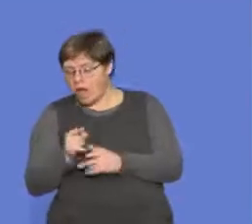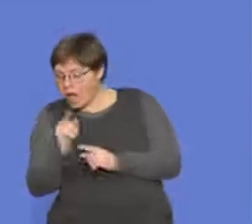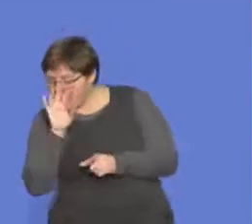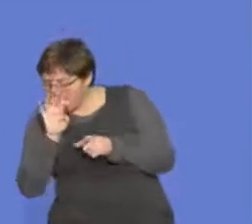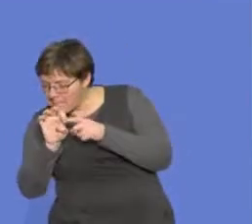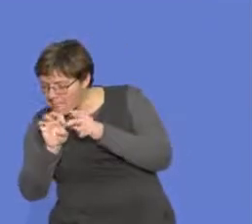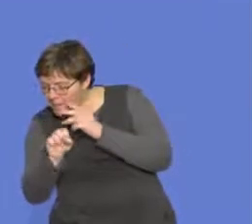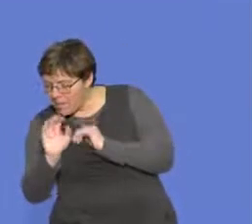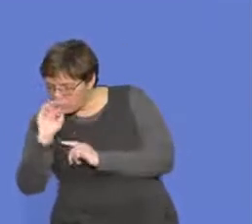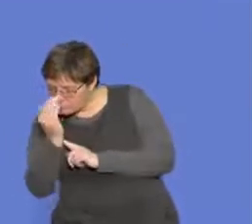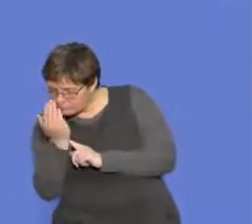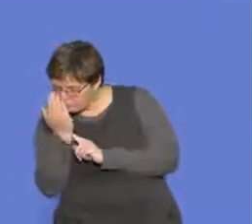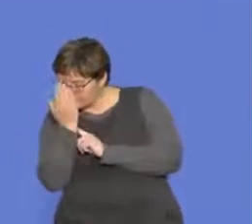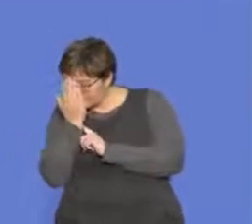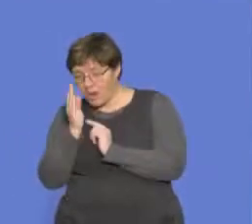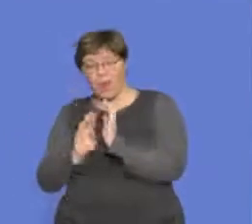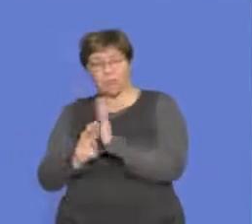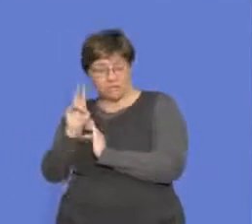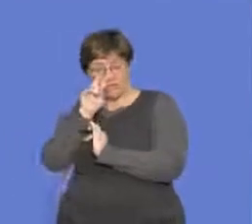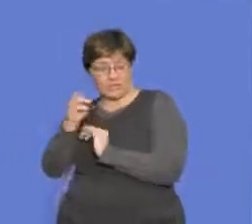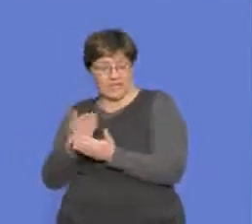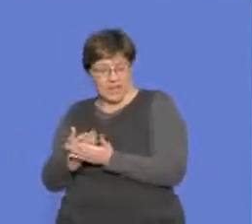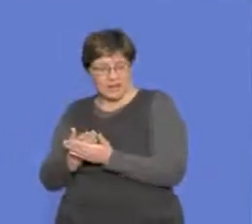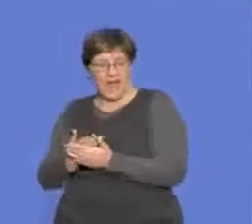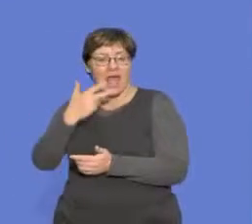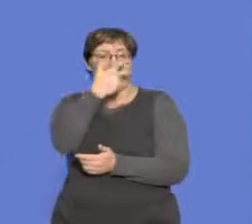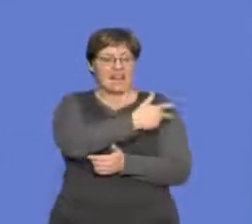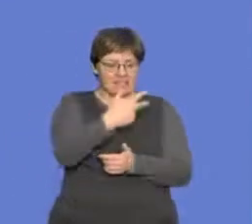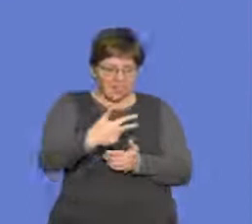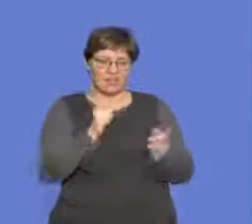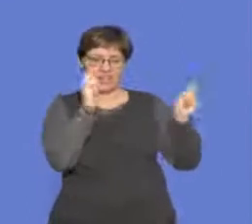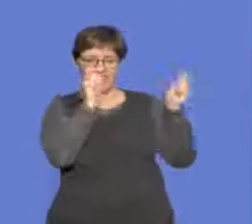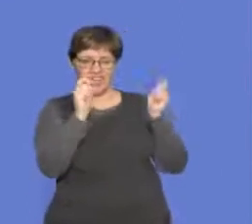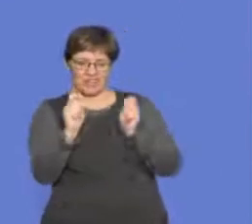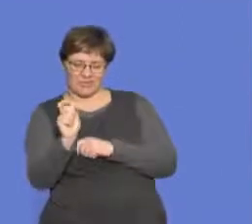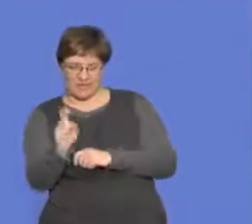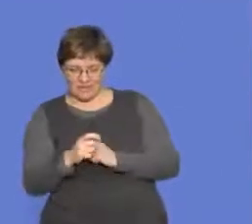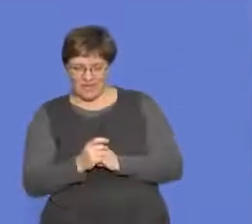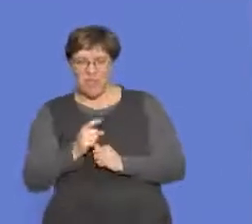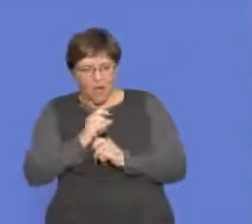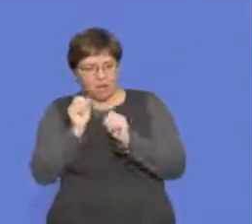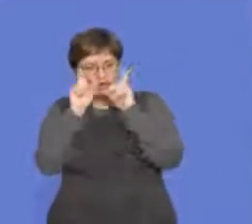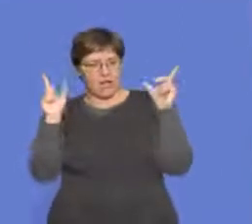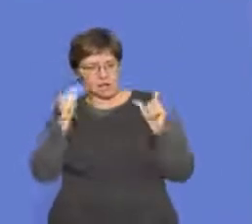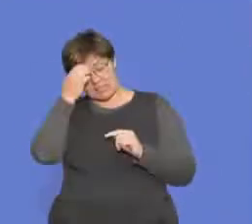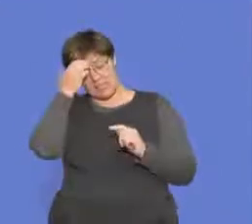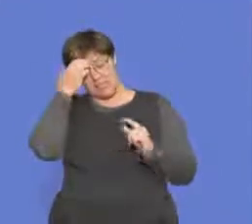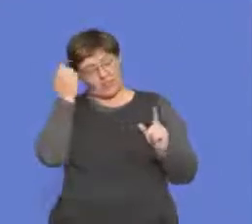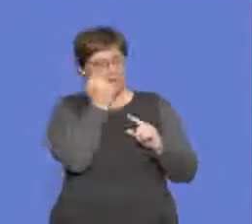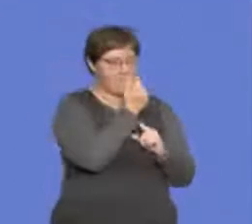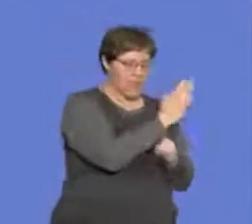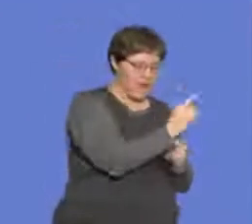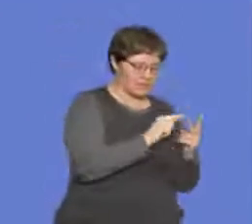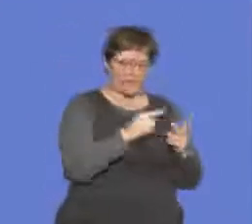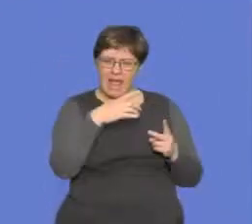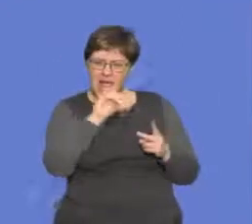seen under a microscope improved, the system of classification had to be reviewed. It was then that they realized that apart from plant and animals,